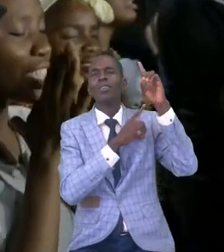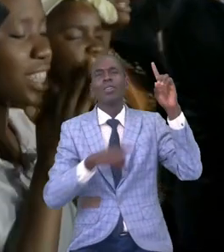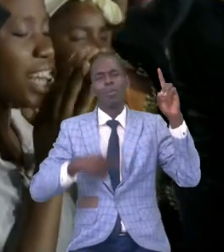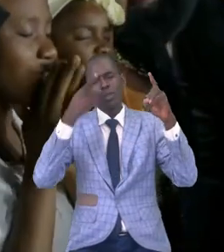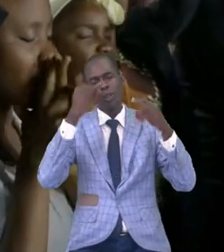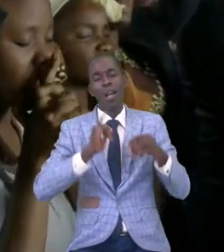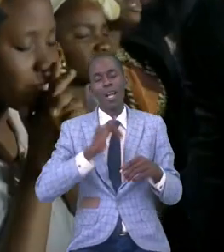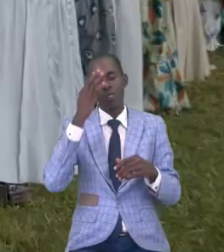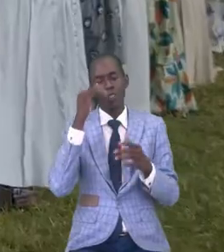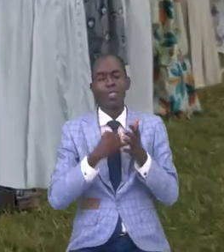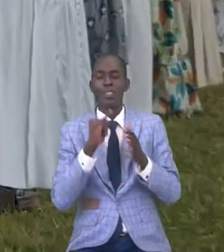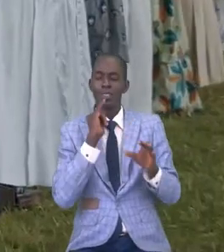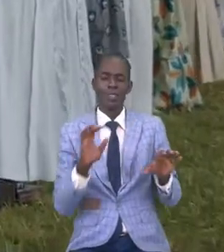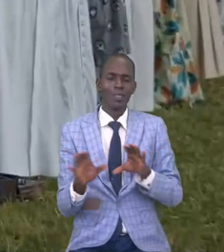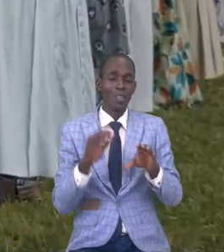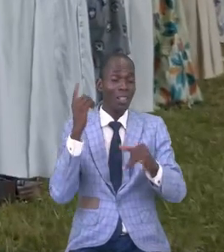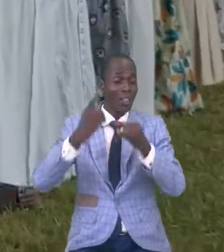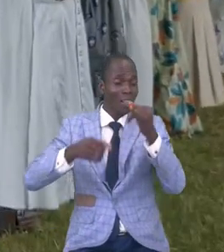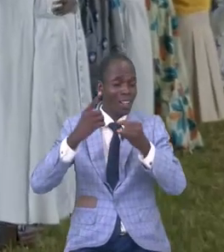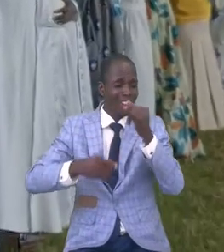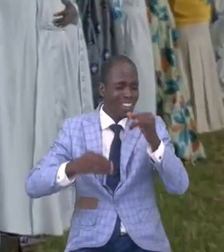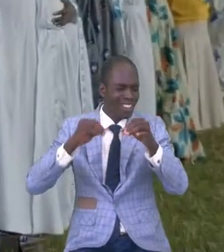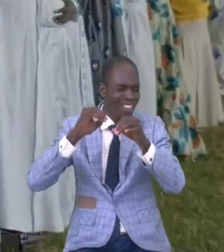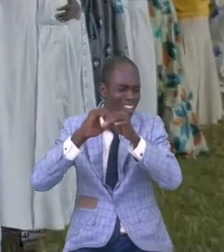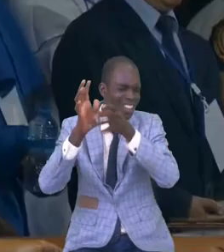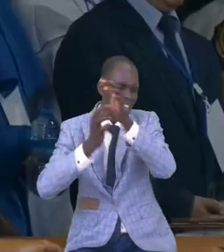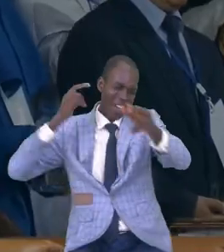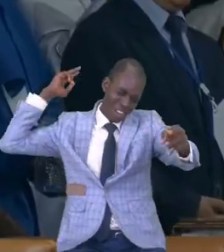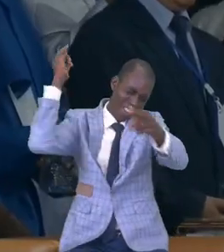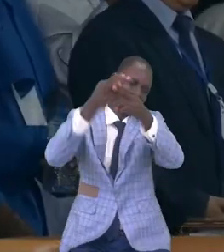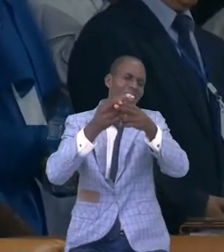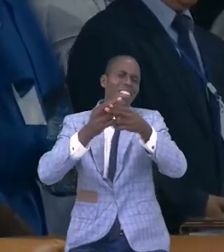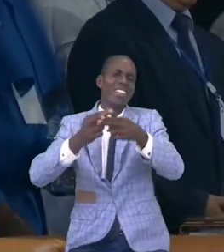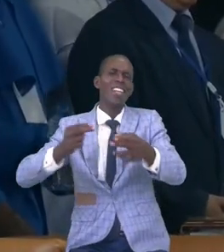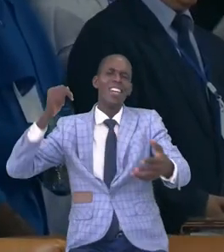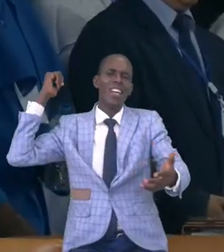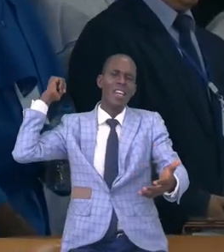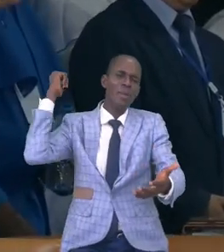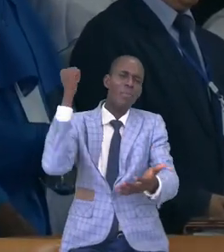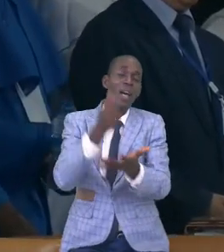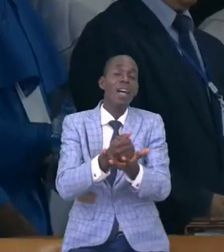it is done. In Jesus' name I pray.